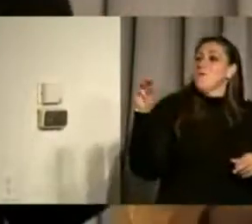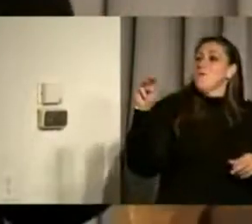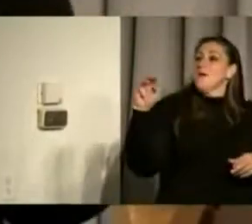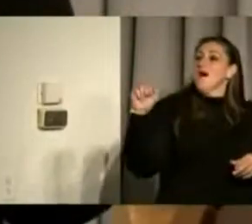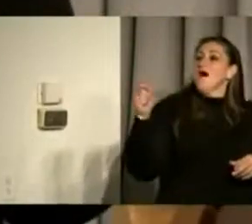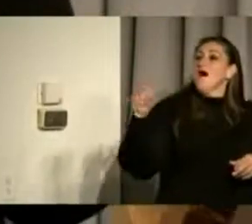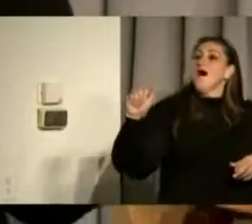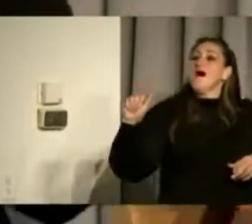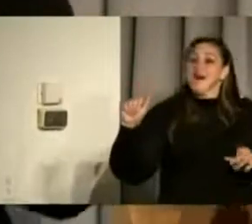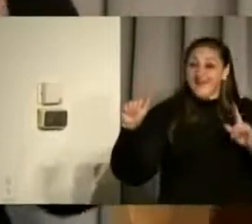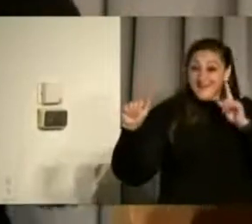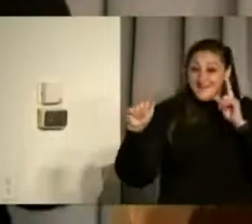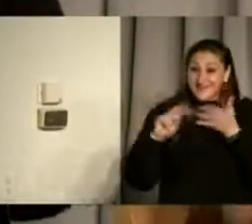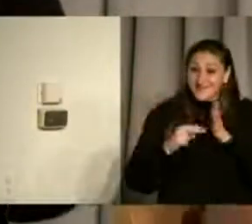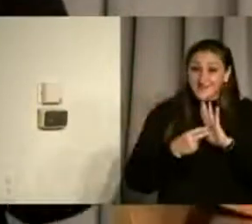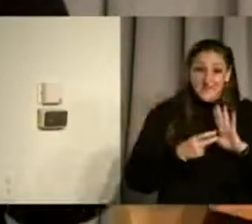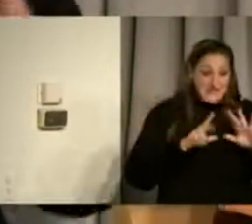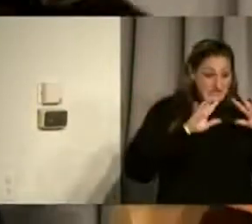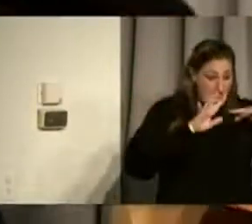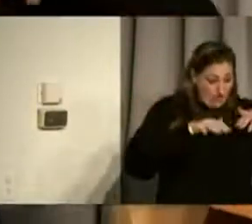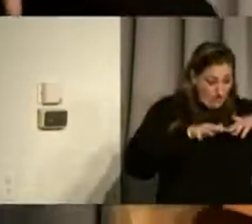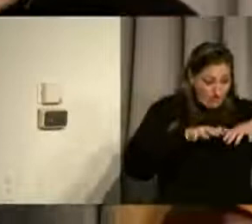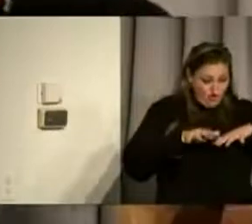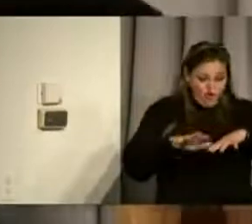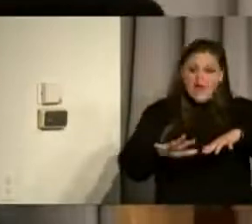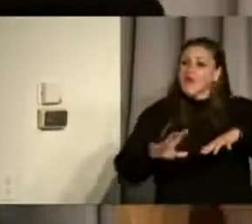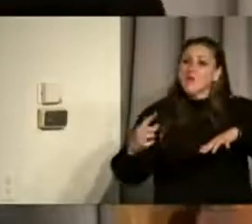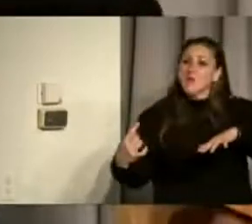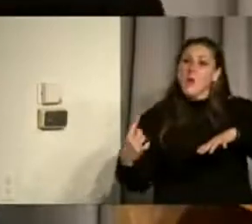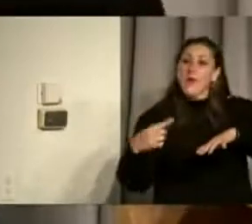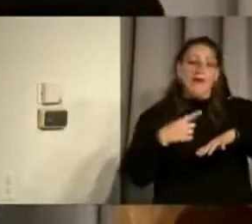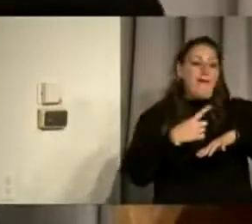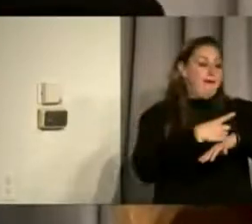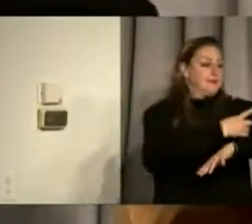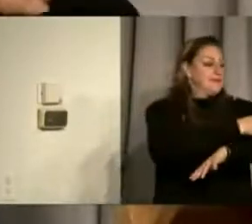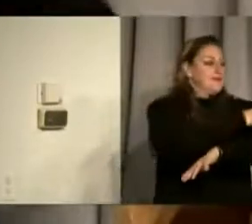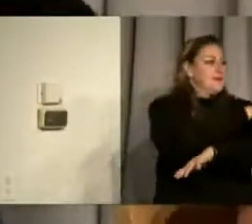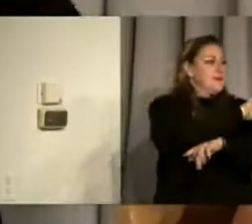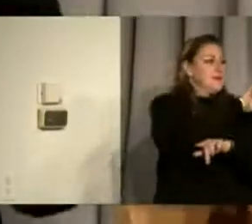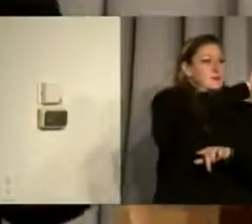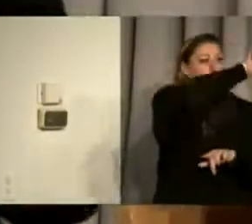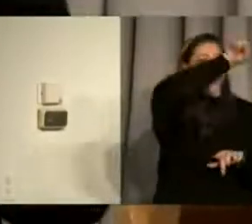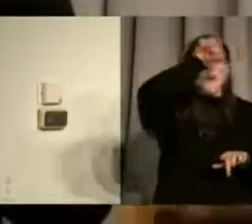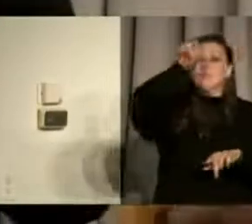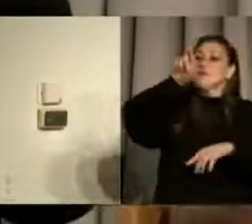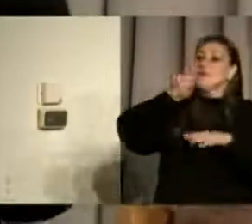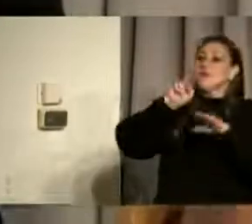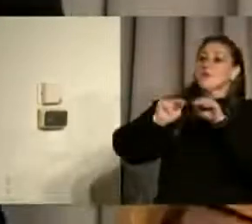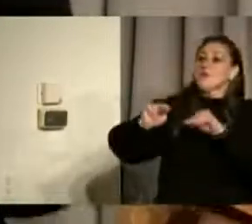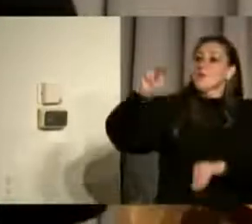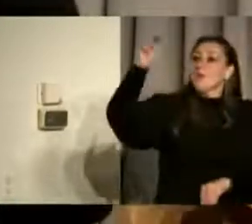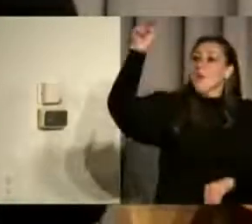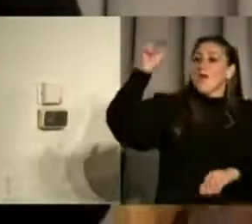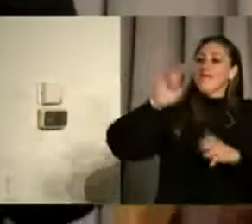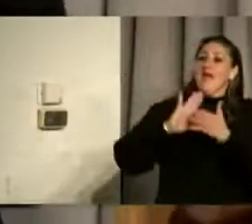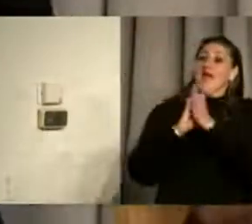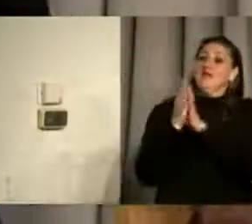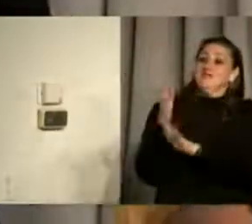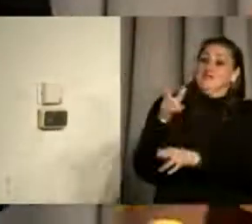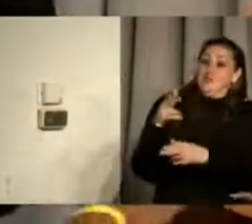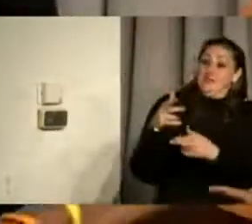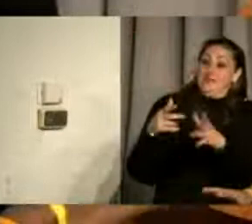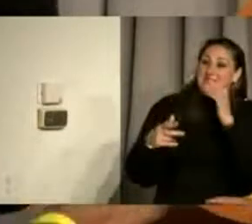current. We just knew that we lived up north, so we started up north. And that's how we come to Nebraska. When the